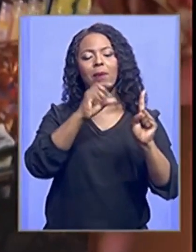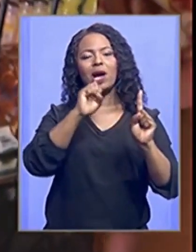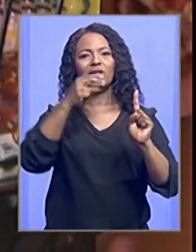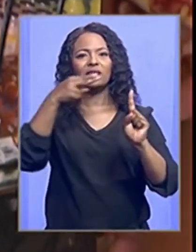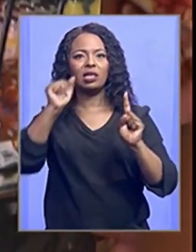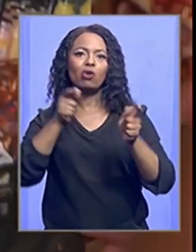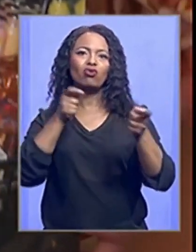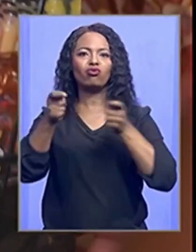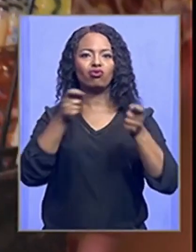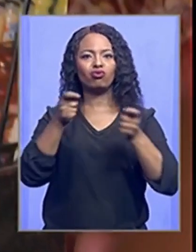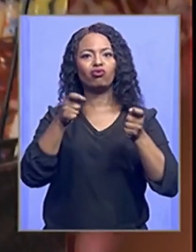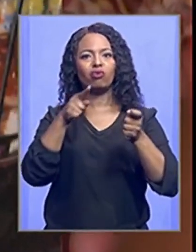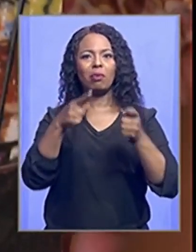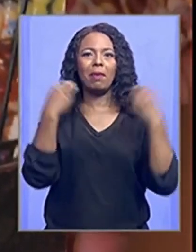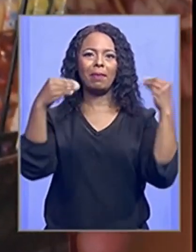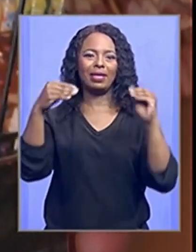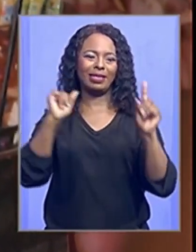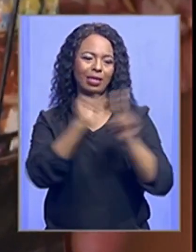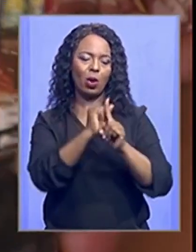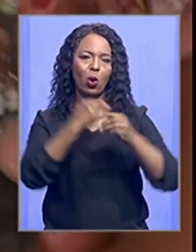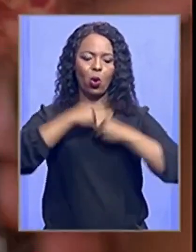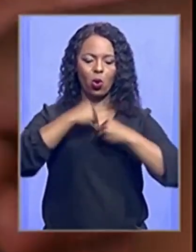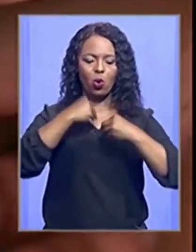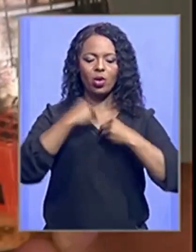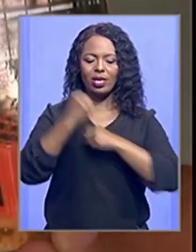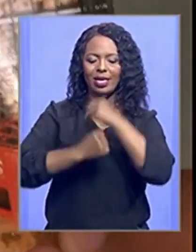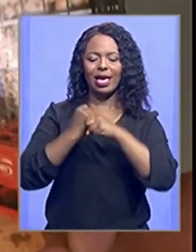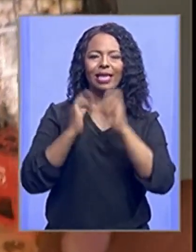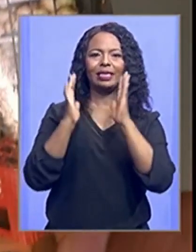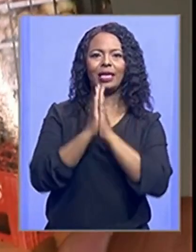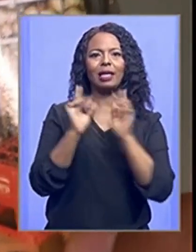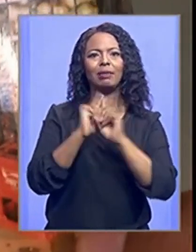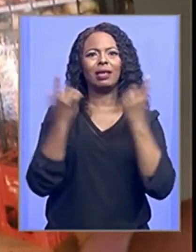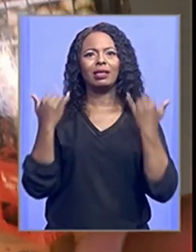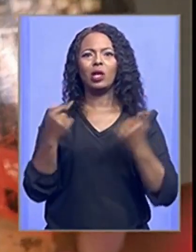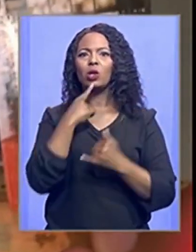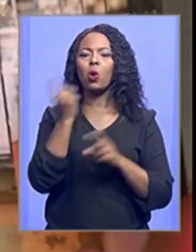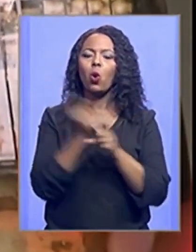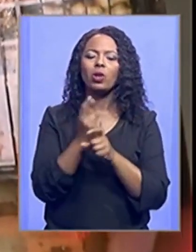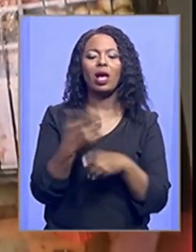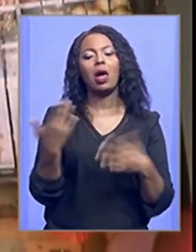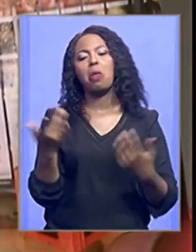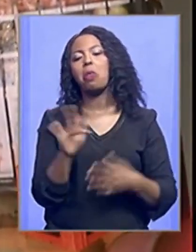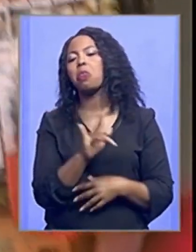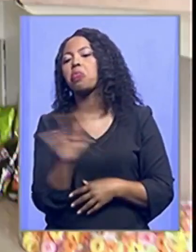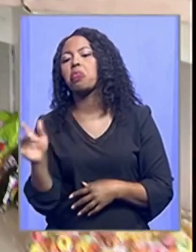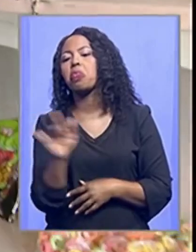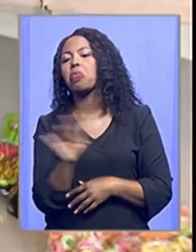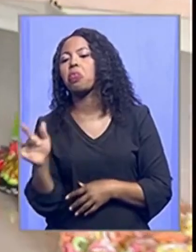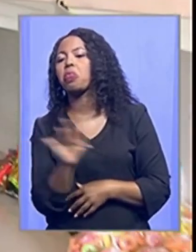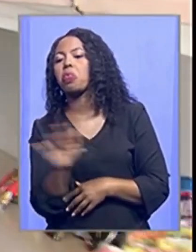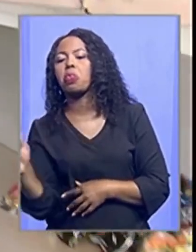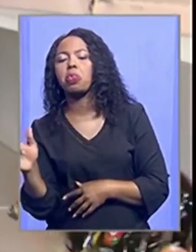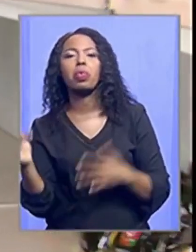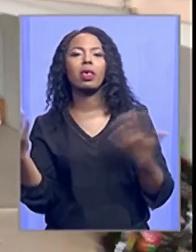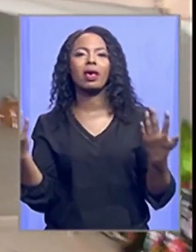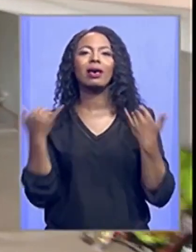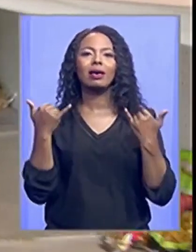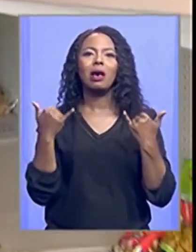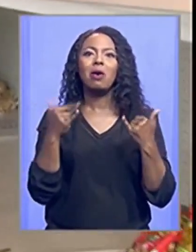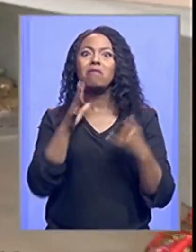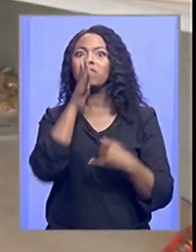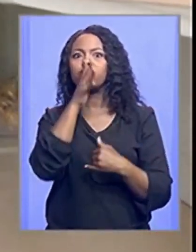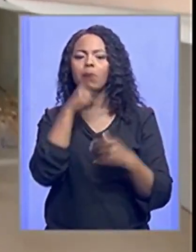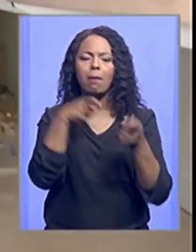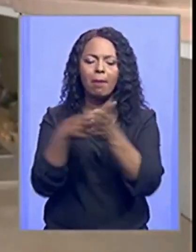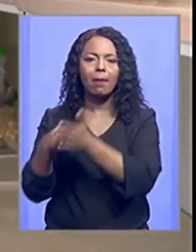ya lebenkele dirimo tse fetang tse 10 o se a fetohile motho a rekisang ha iyo. Lebenkele la hae le ne le dula le tletse thepa mme e sa le